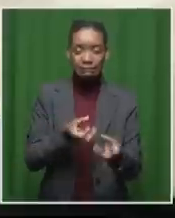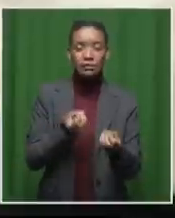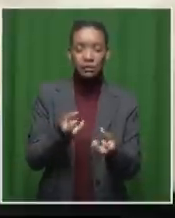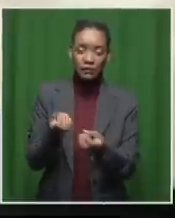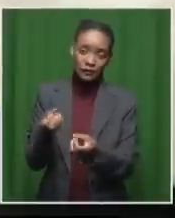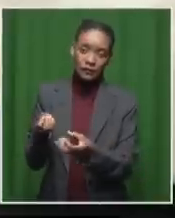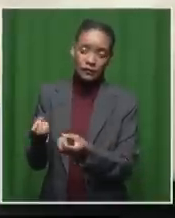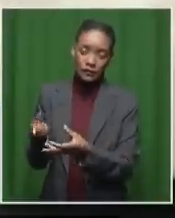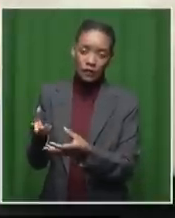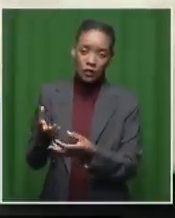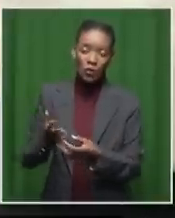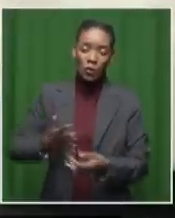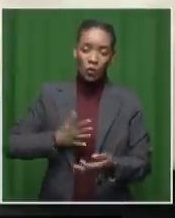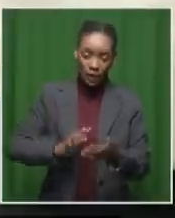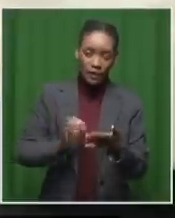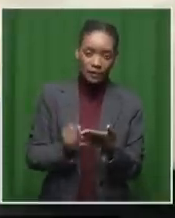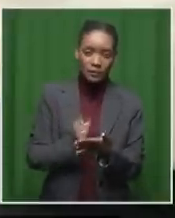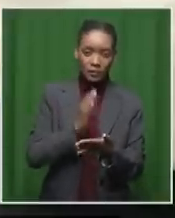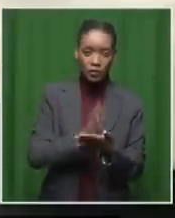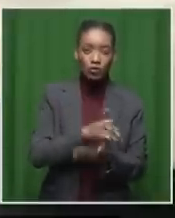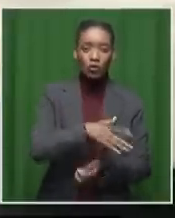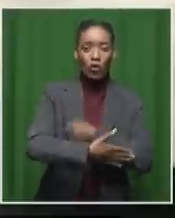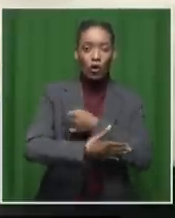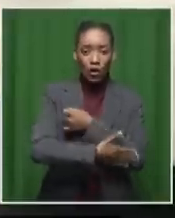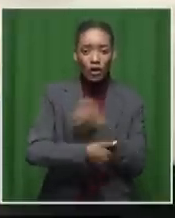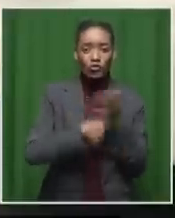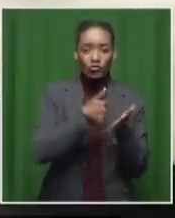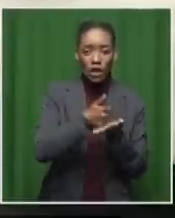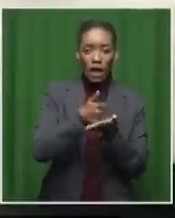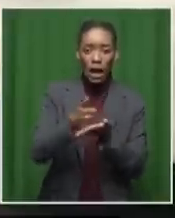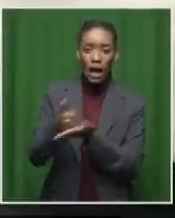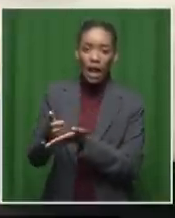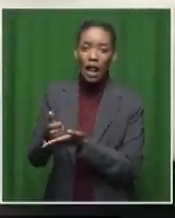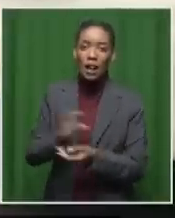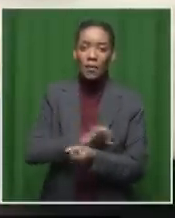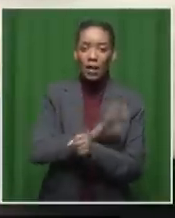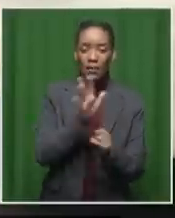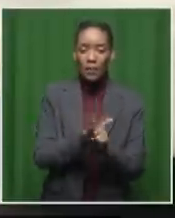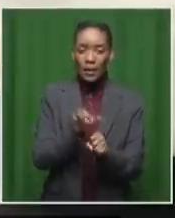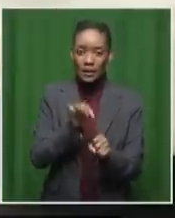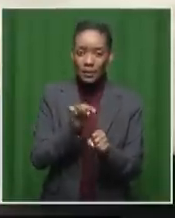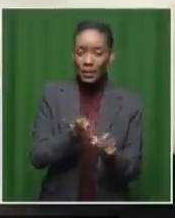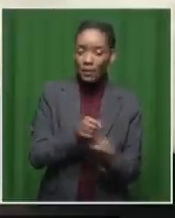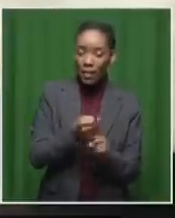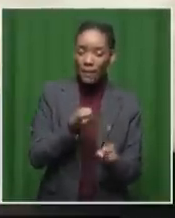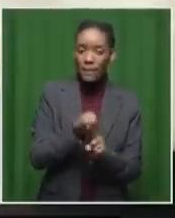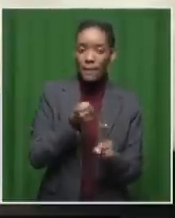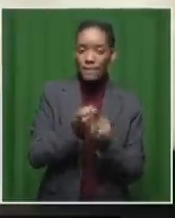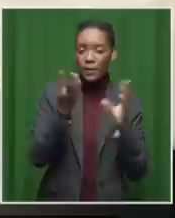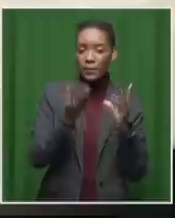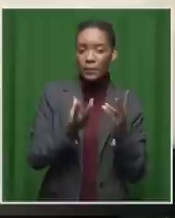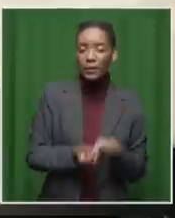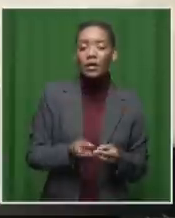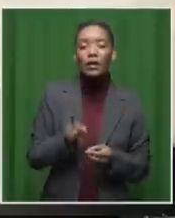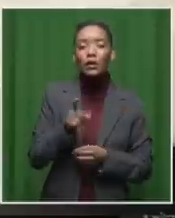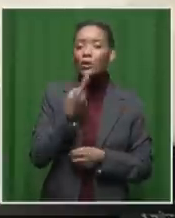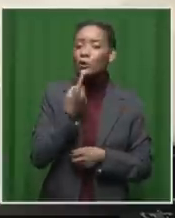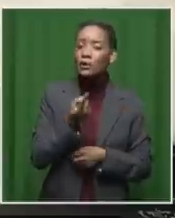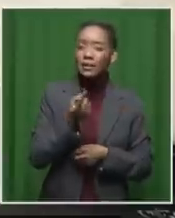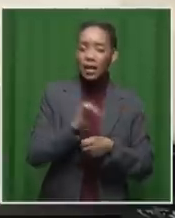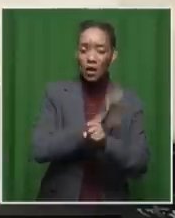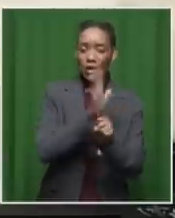to assist those countries in fighting the pandemic. What would you say were the main lessons that we learned